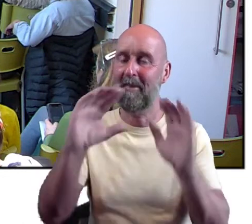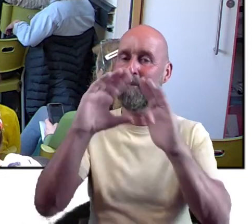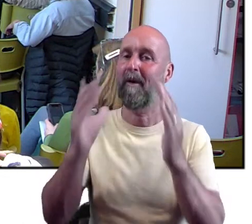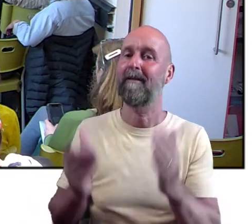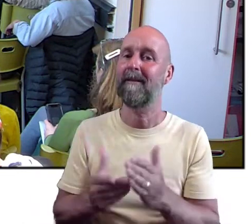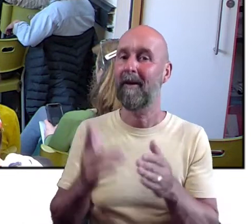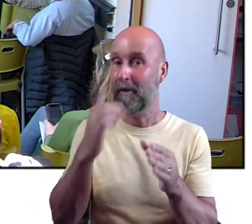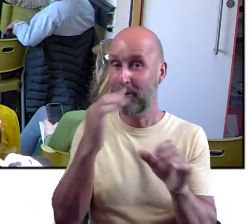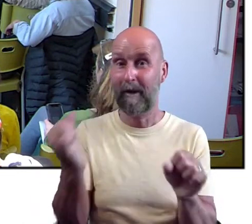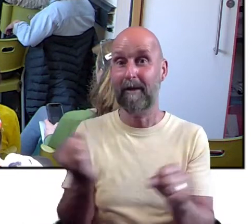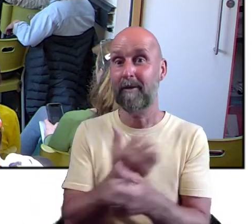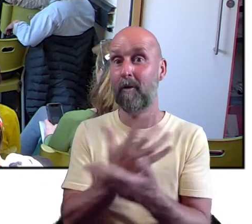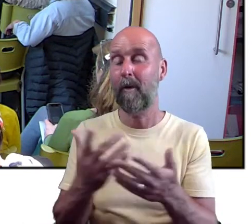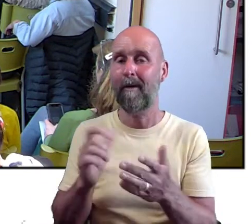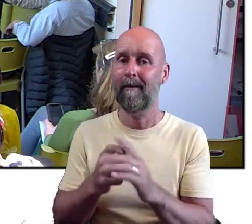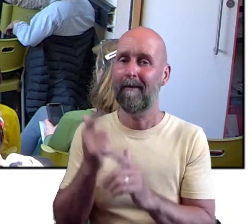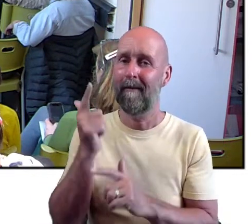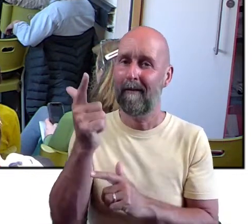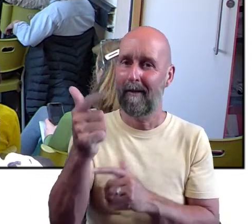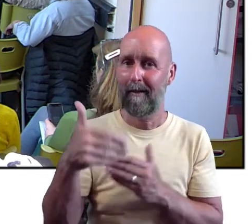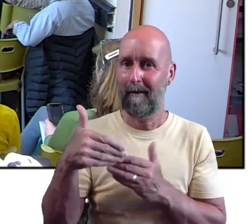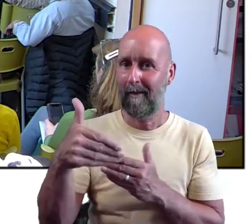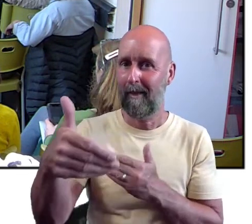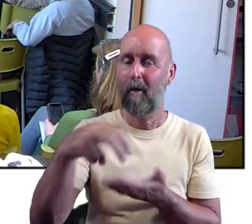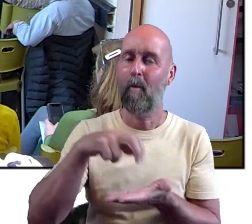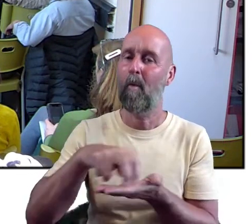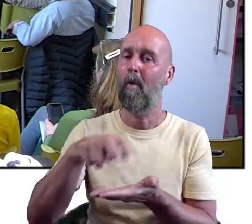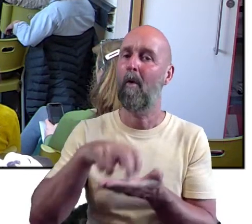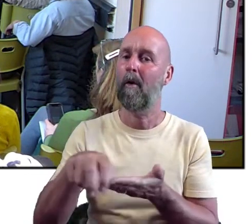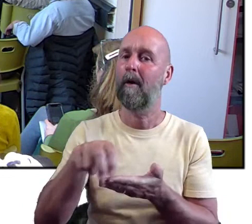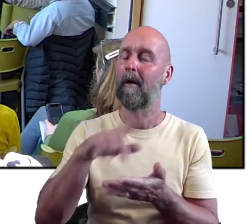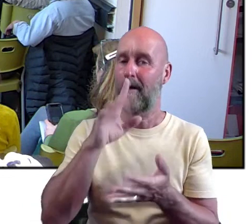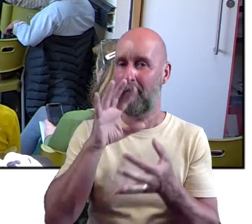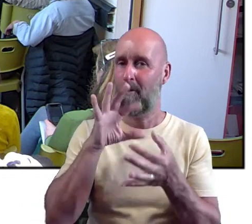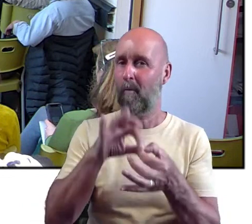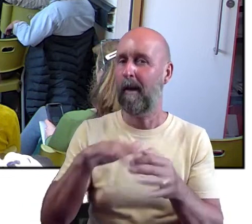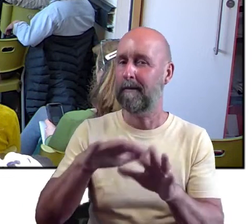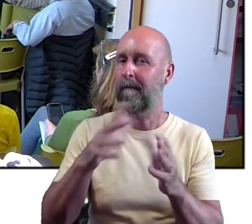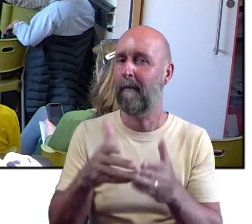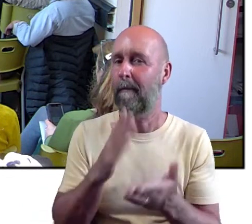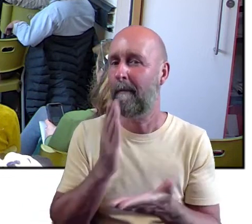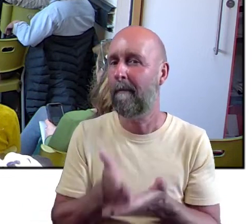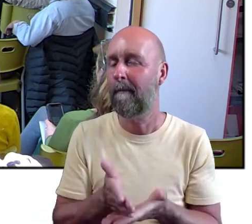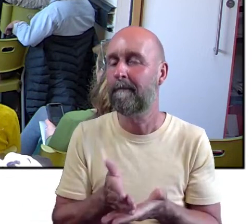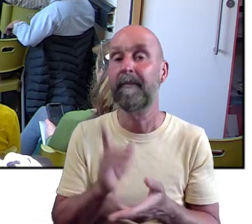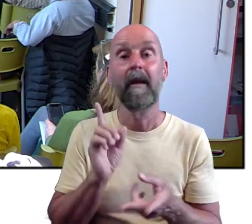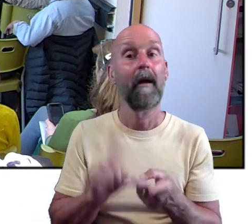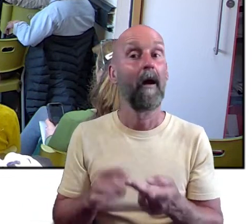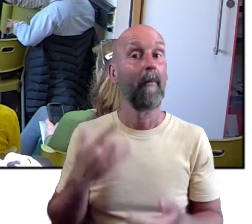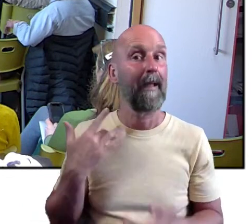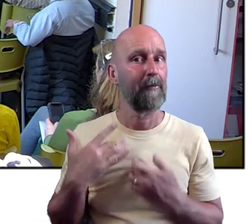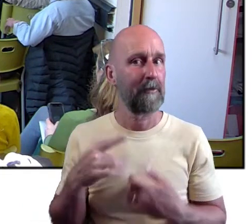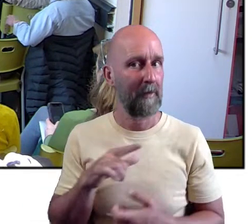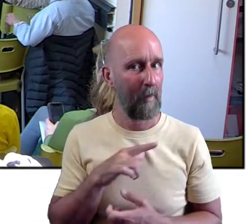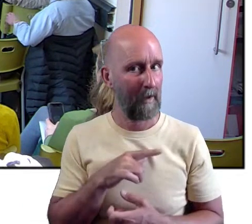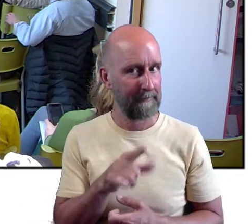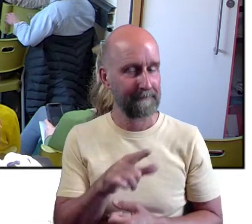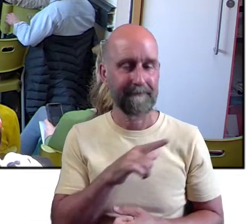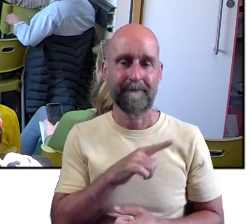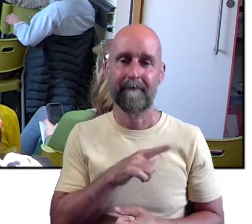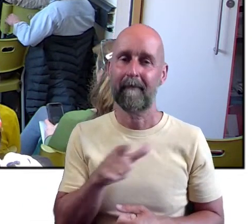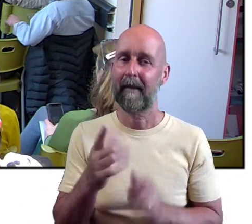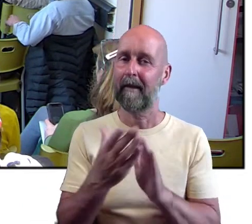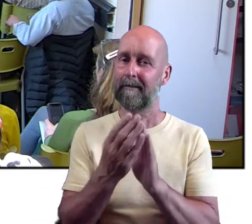just a length of a walk. So yeah, I do think like relativism is the way to go. There's an interesting point to make on this though, because so for example, in